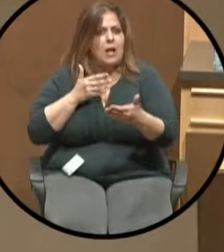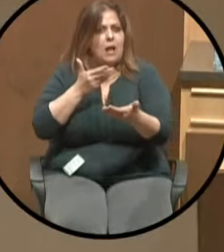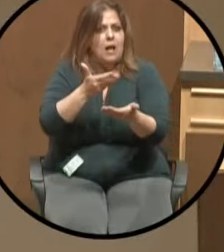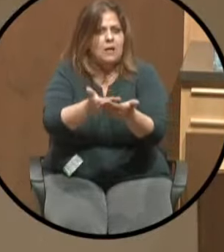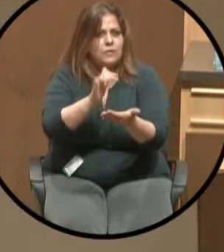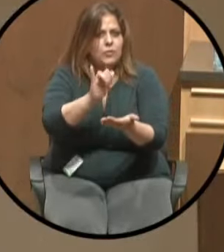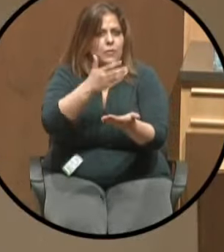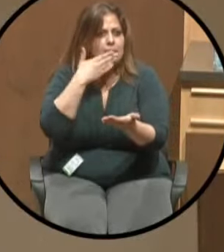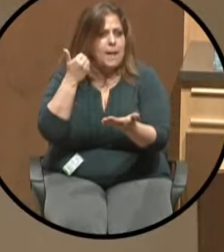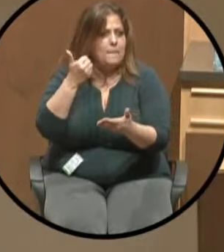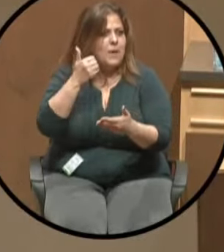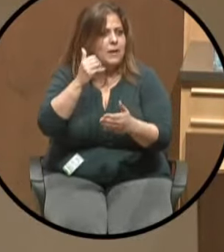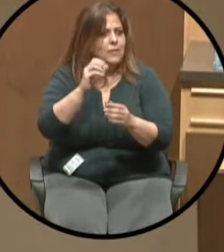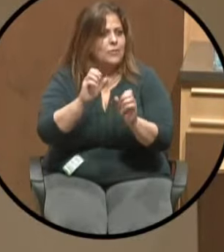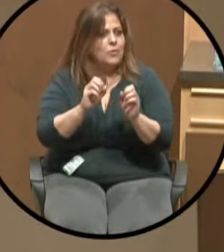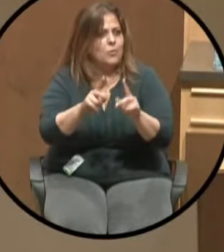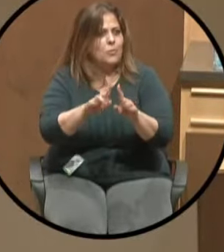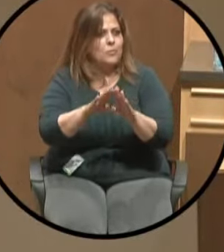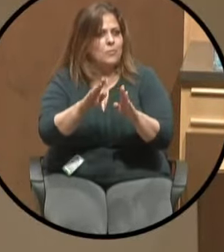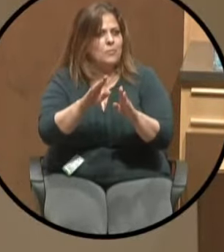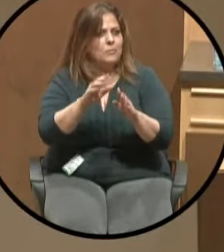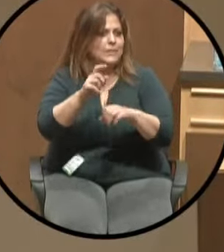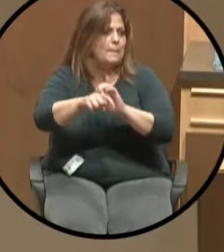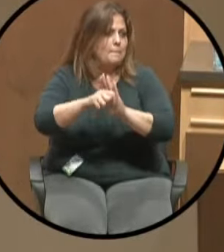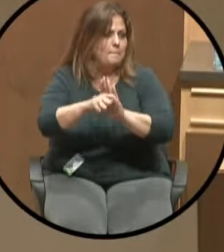Thank you, Dr. Mansfield. Dr. Kadia?